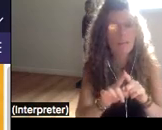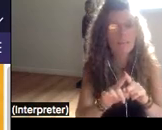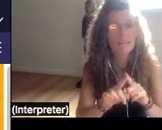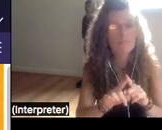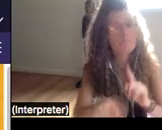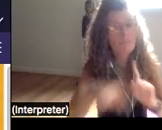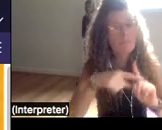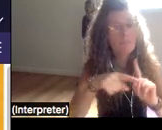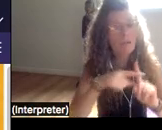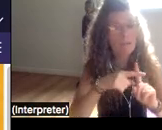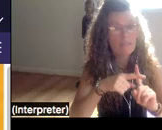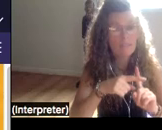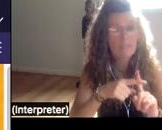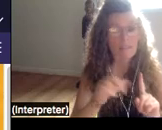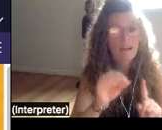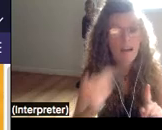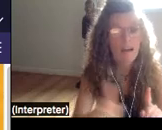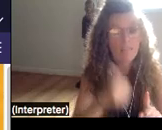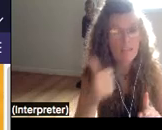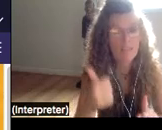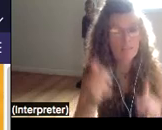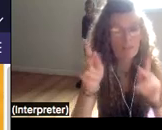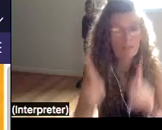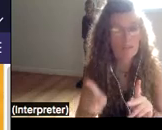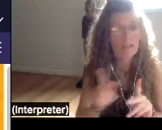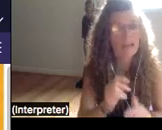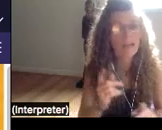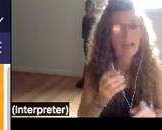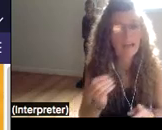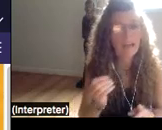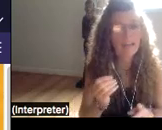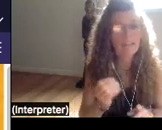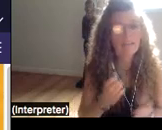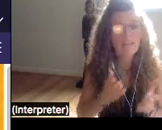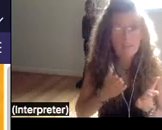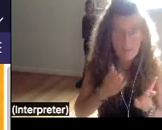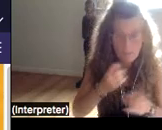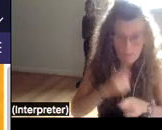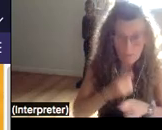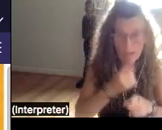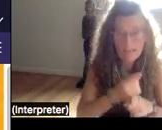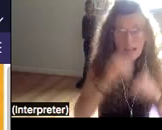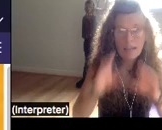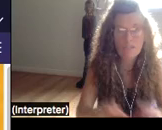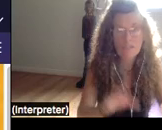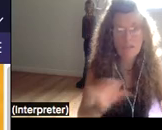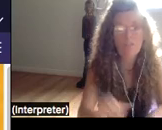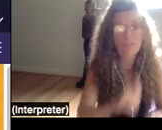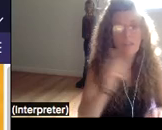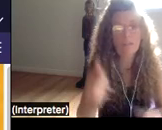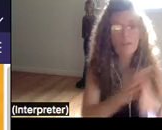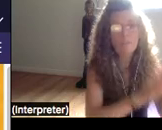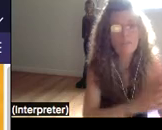well as the merits of another. And the right action